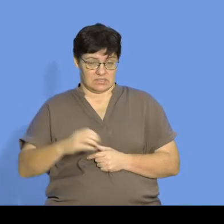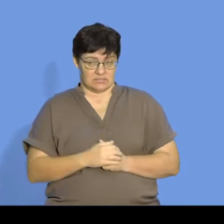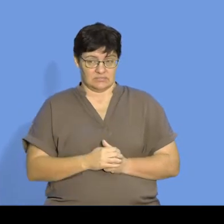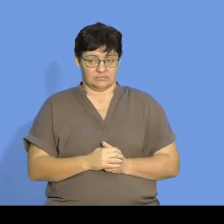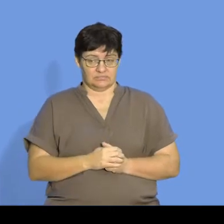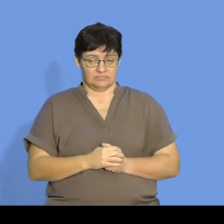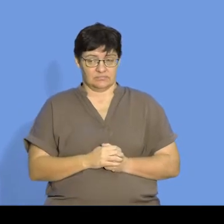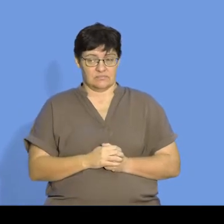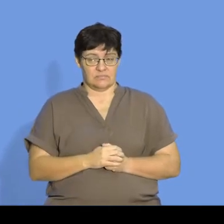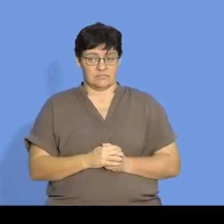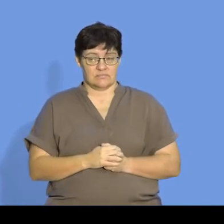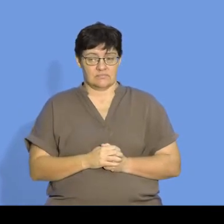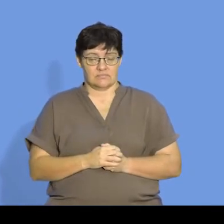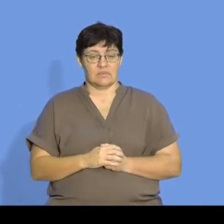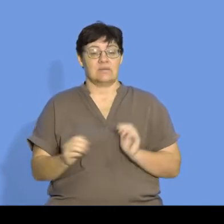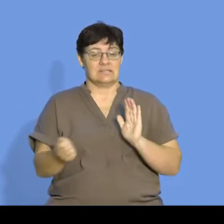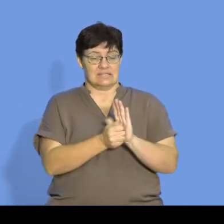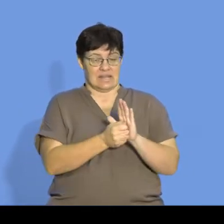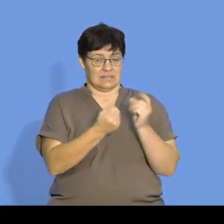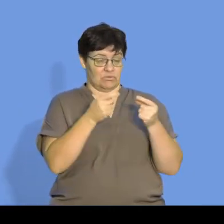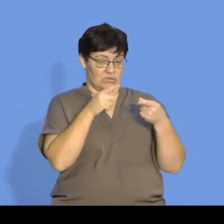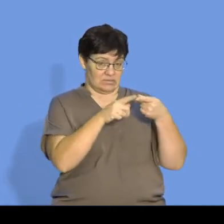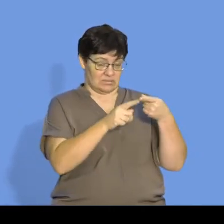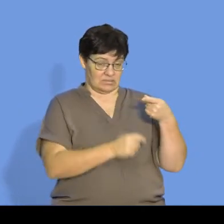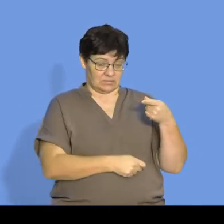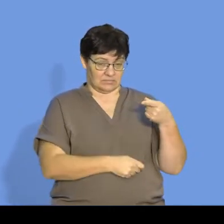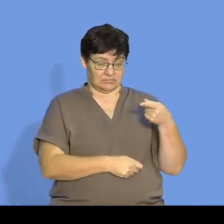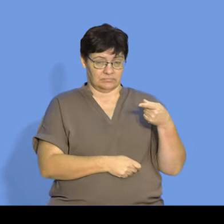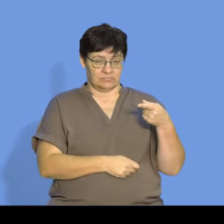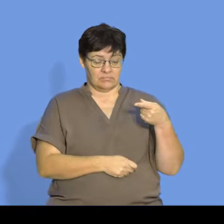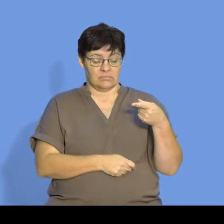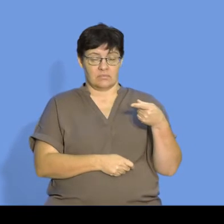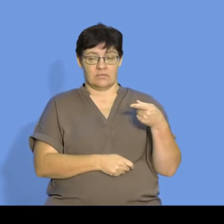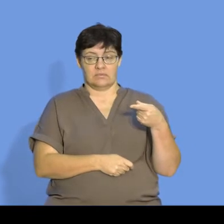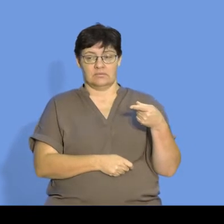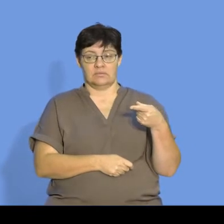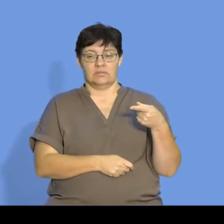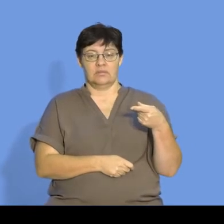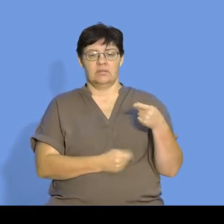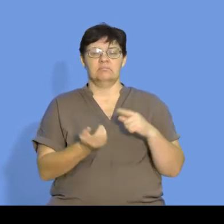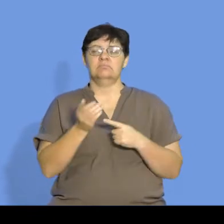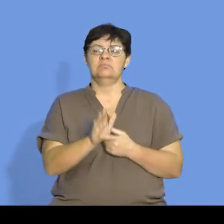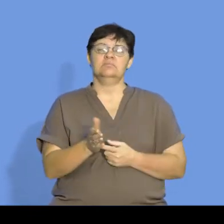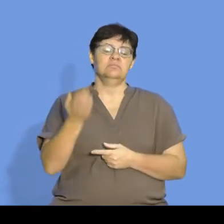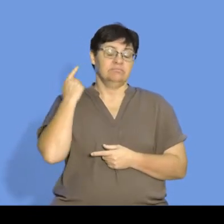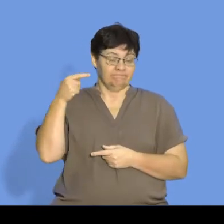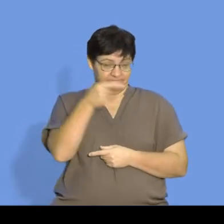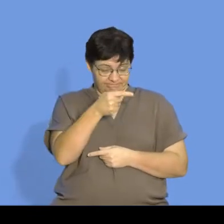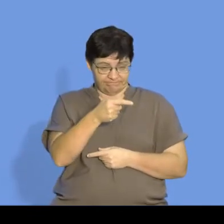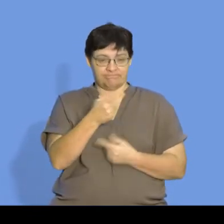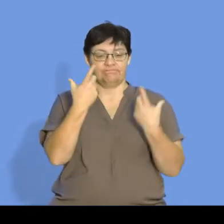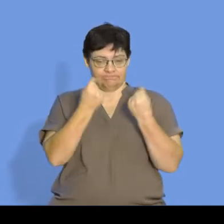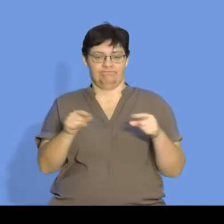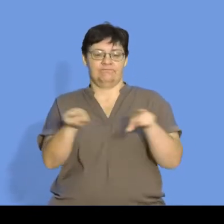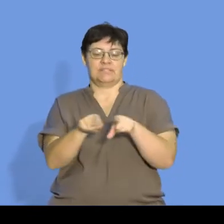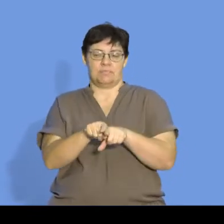So 198,000 is my sales figure, and you apply what I showed you